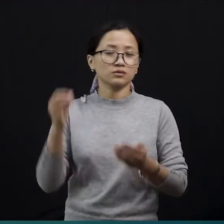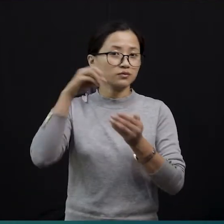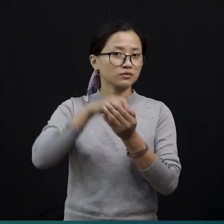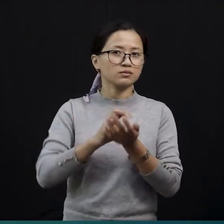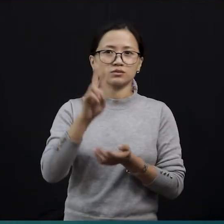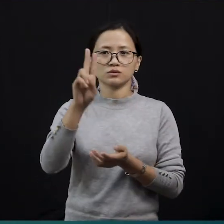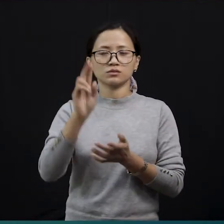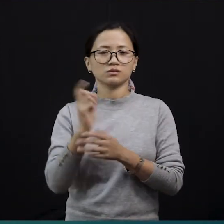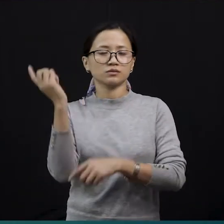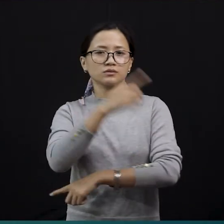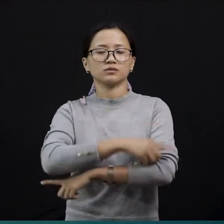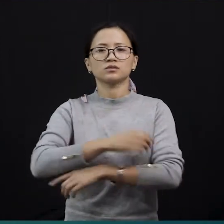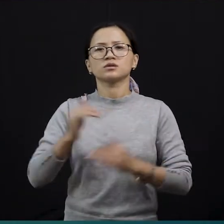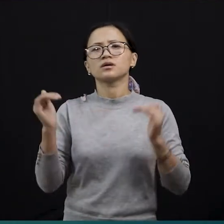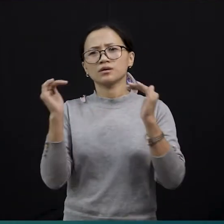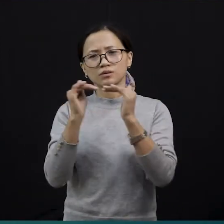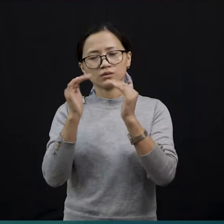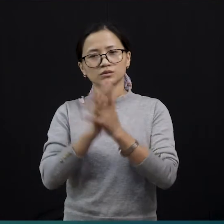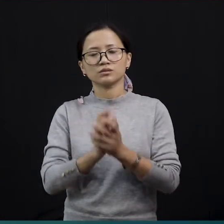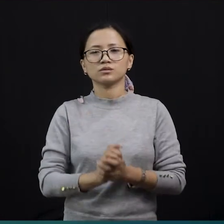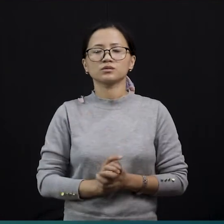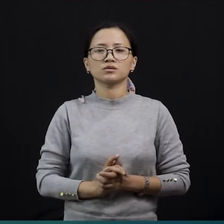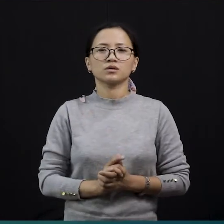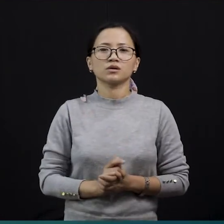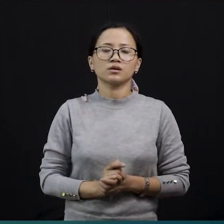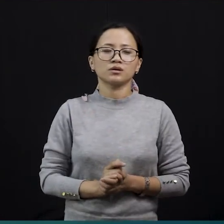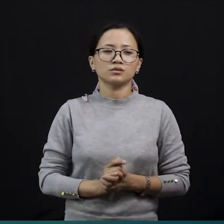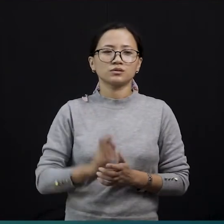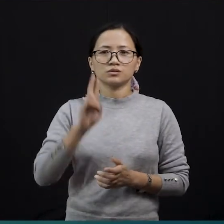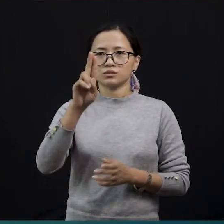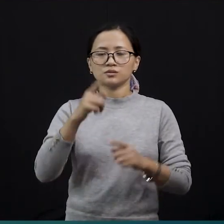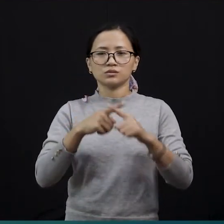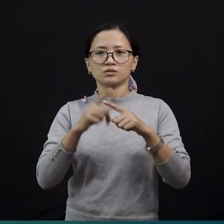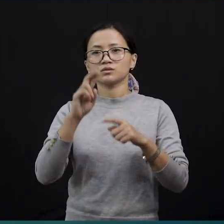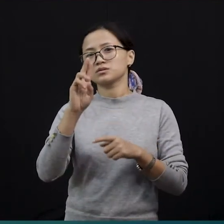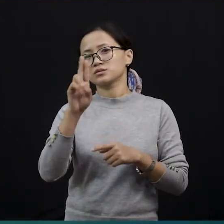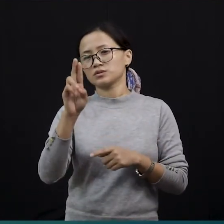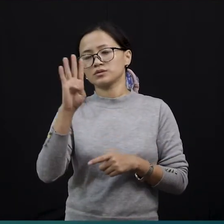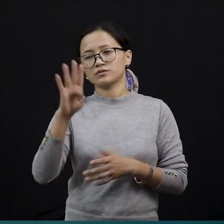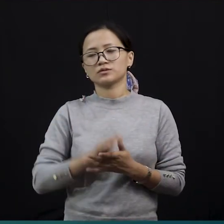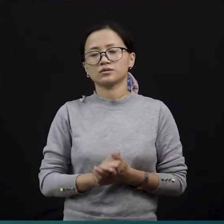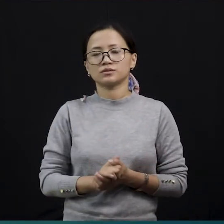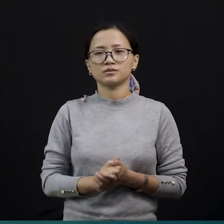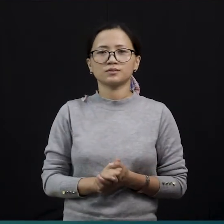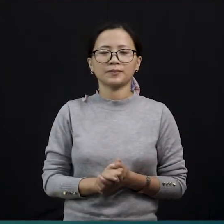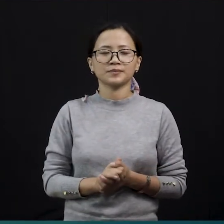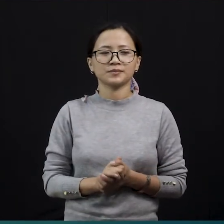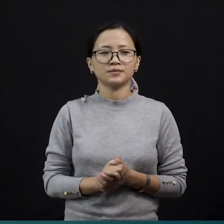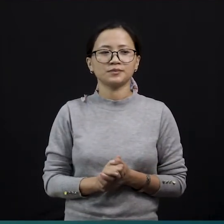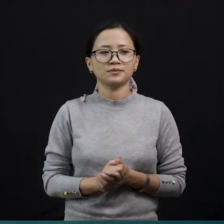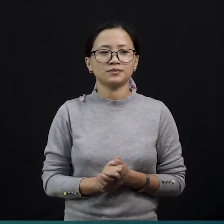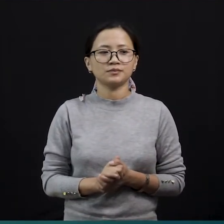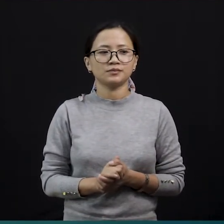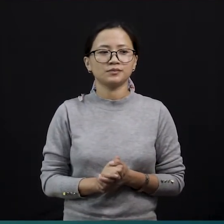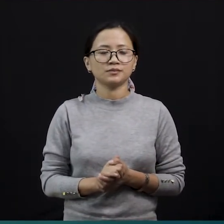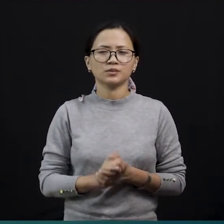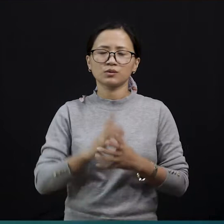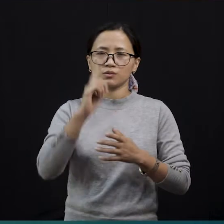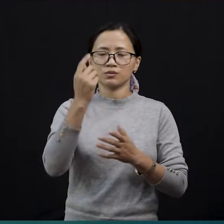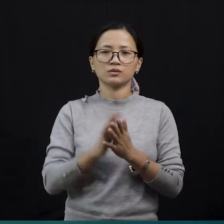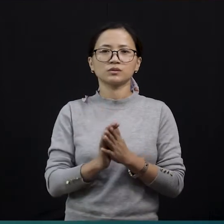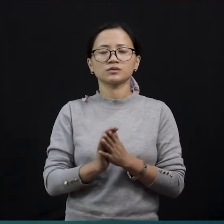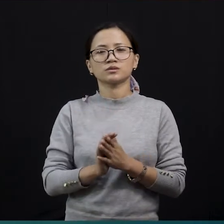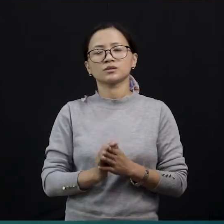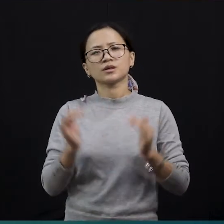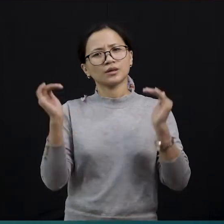put 2 days equal to 2 into 24. Since we know that 1 day